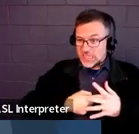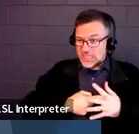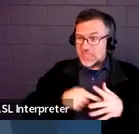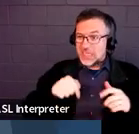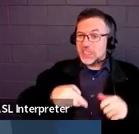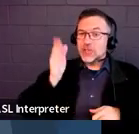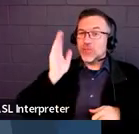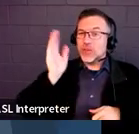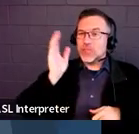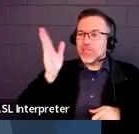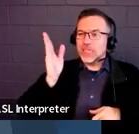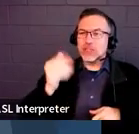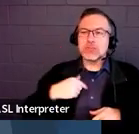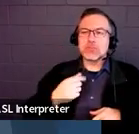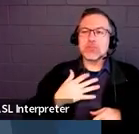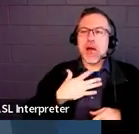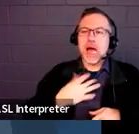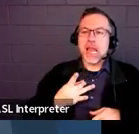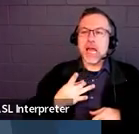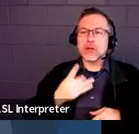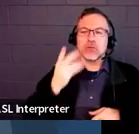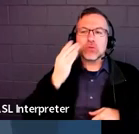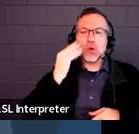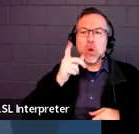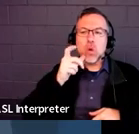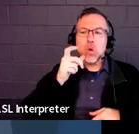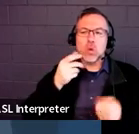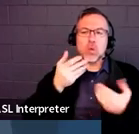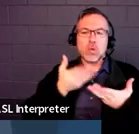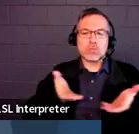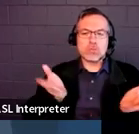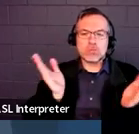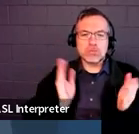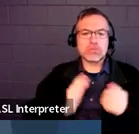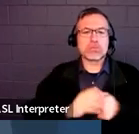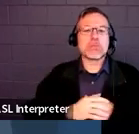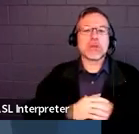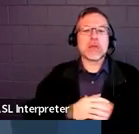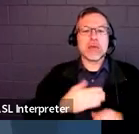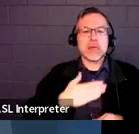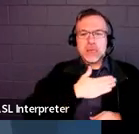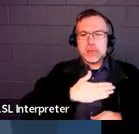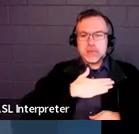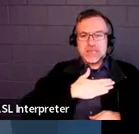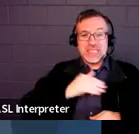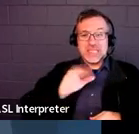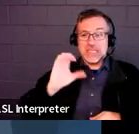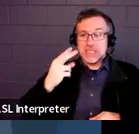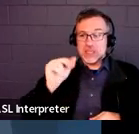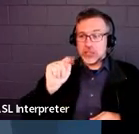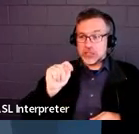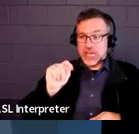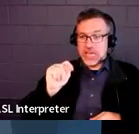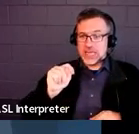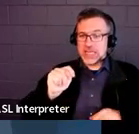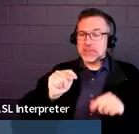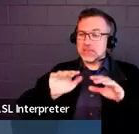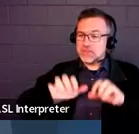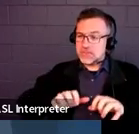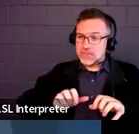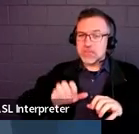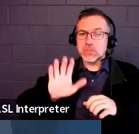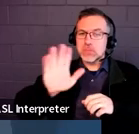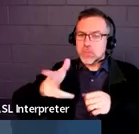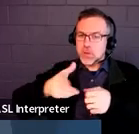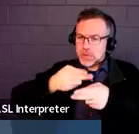a feel of the room, so to speak, virtually. So please, in the chat, if